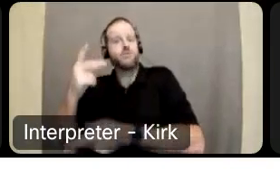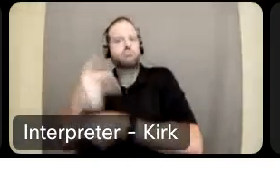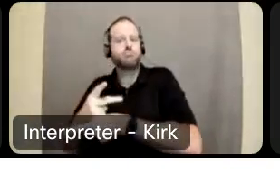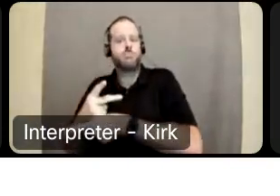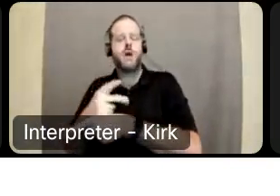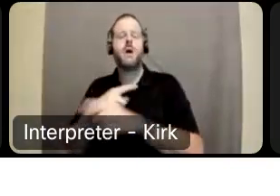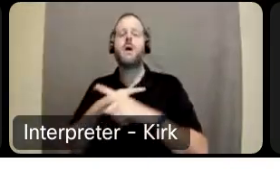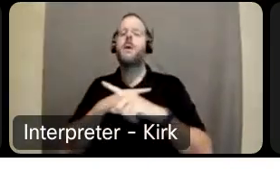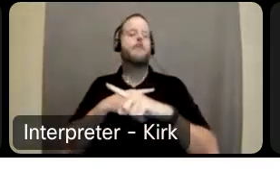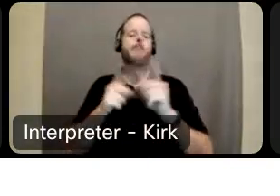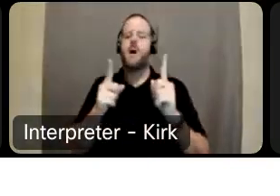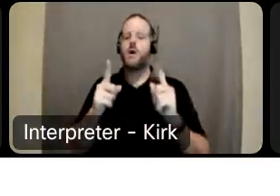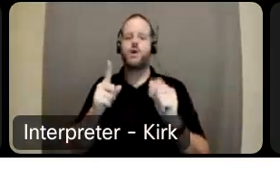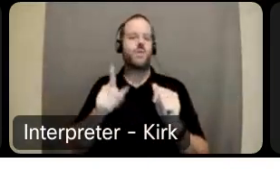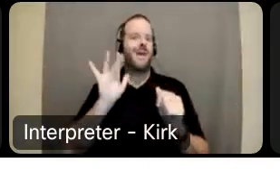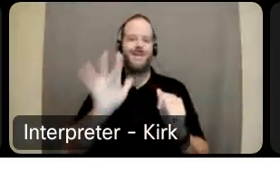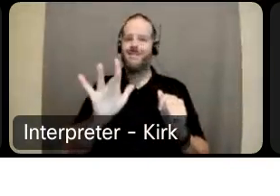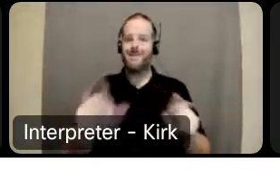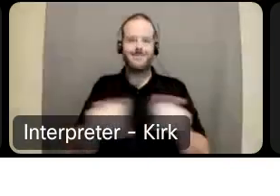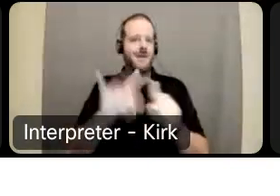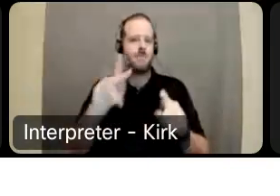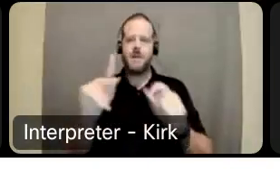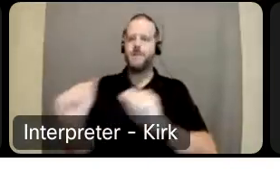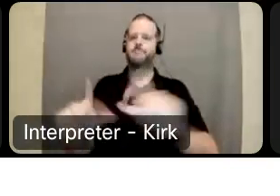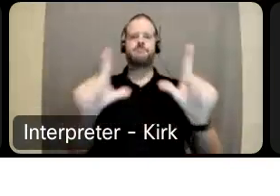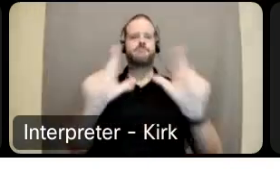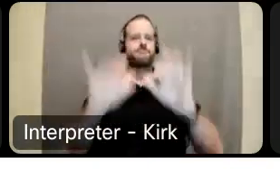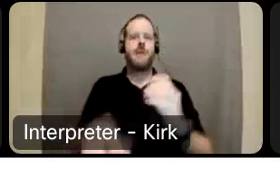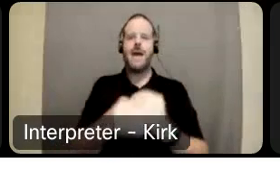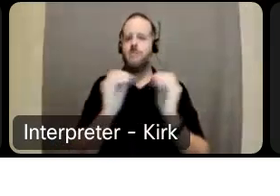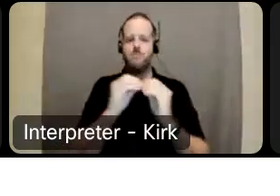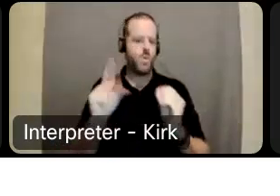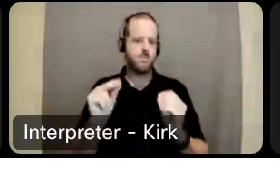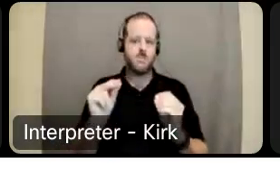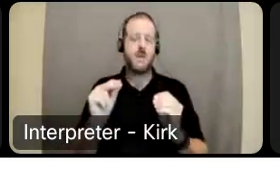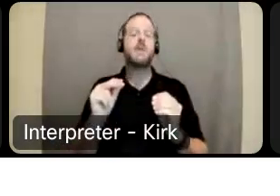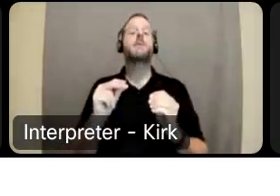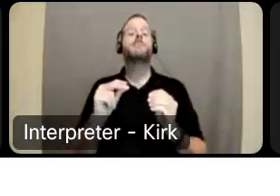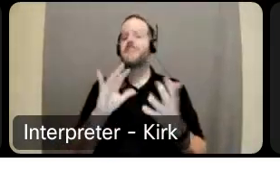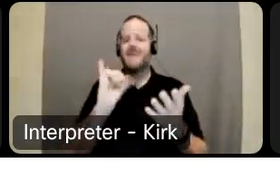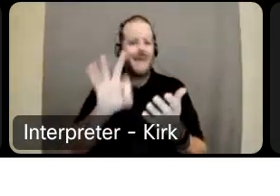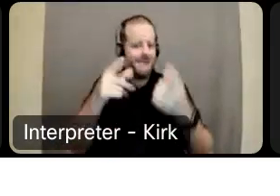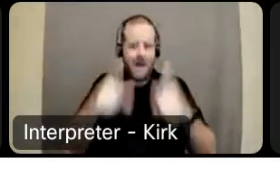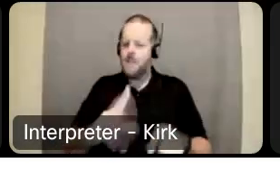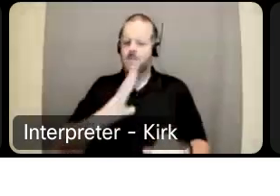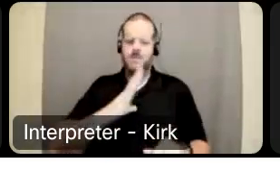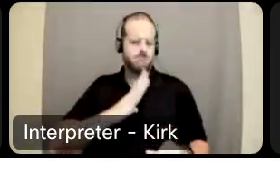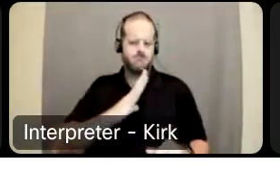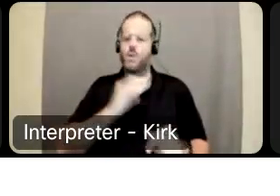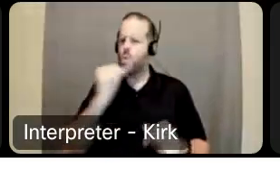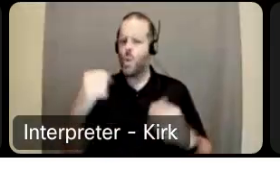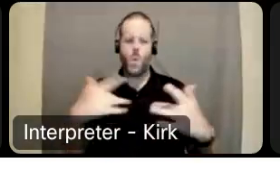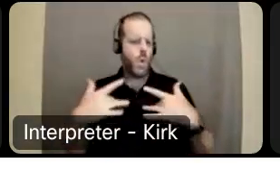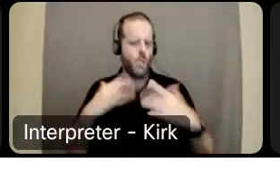but you can't click on that link and get back to it. Of course, it's, if that happens, do not worry about it. Send me an email.